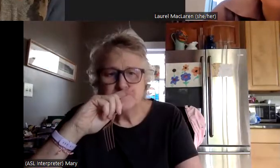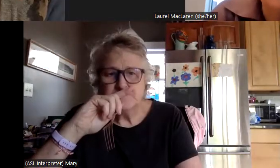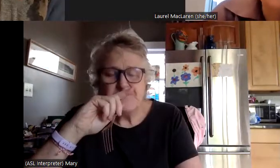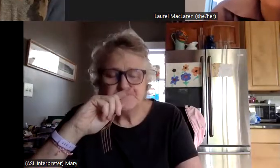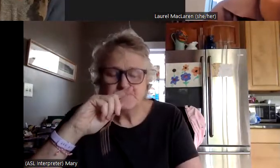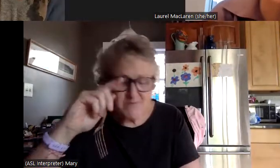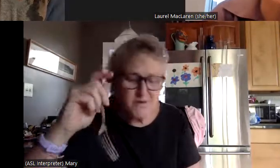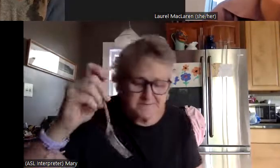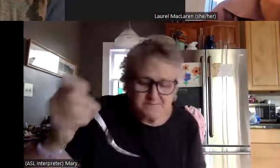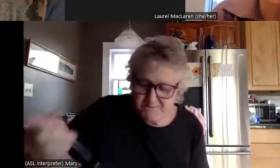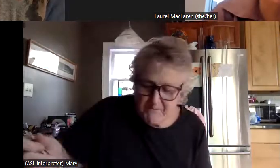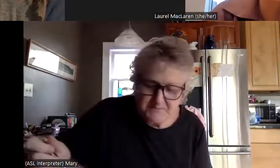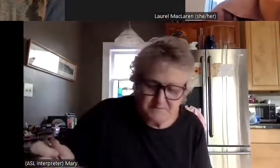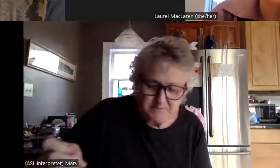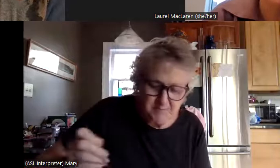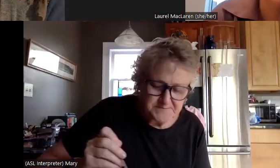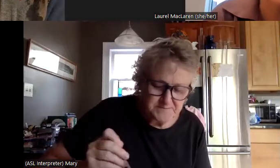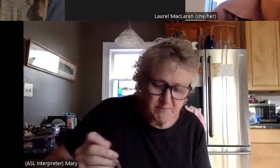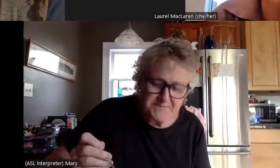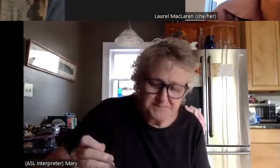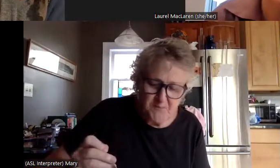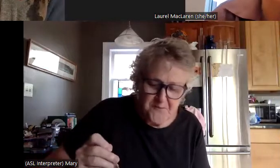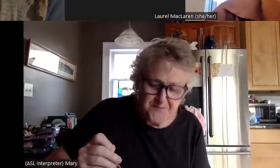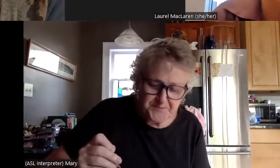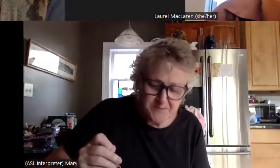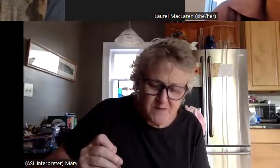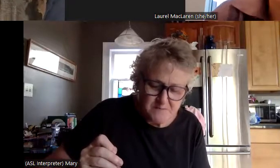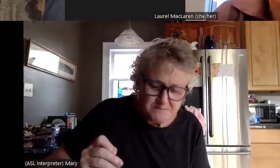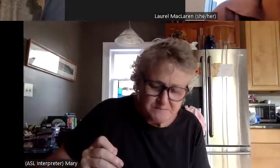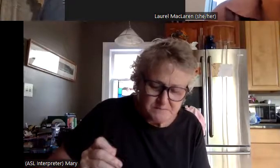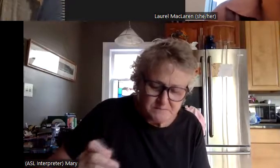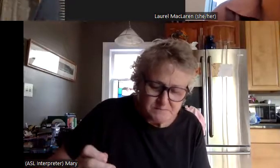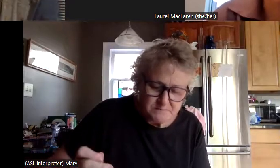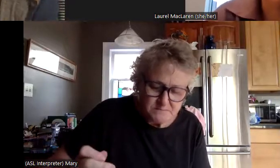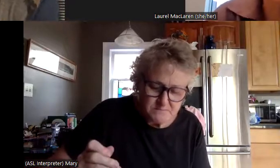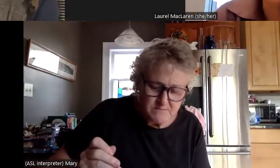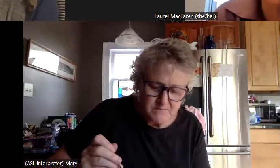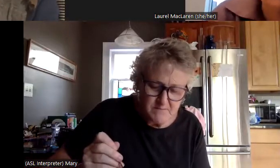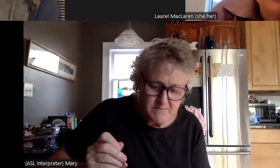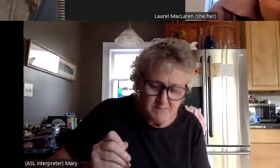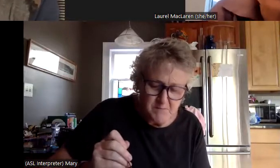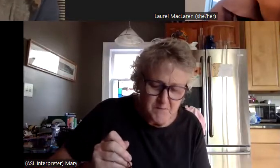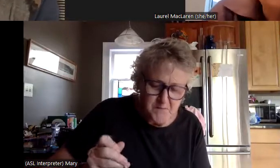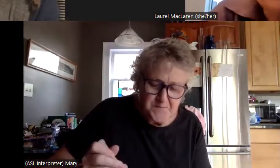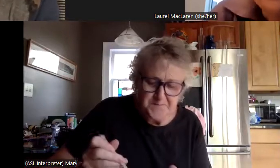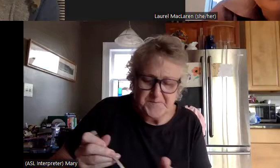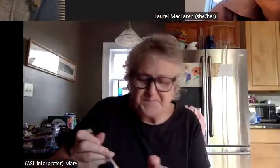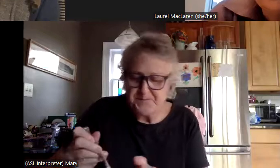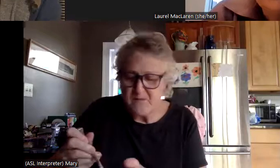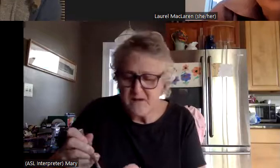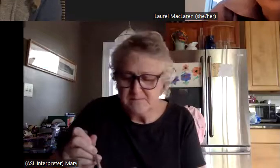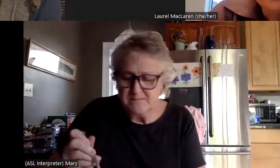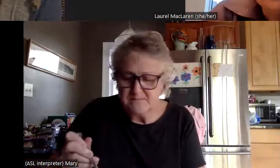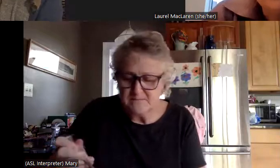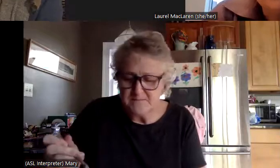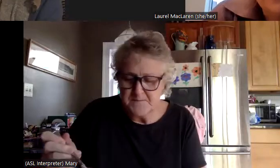where I think they're more like cultural things, right? Where you bike Mhm. between places and you learn something about wherever you are. And